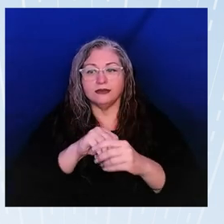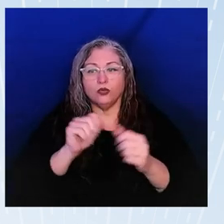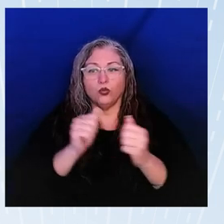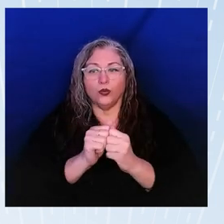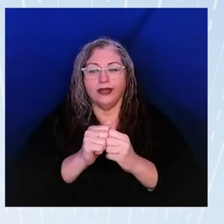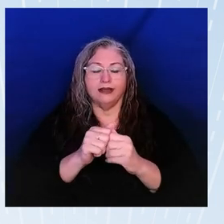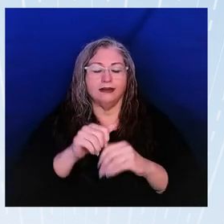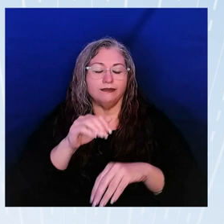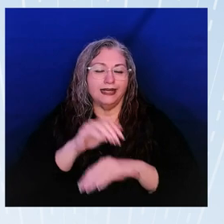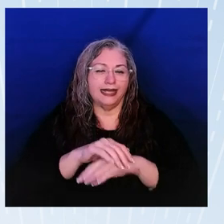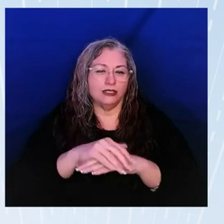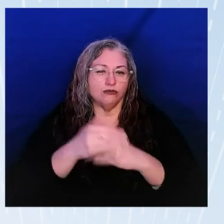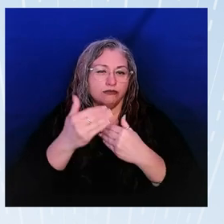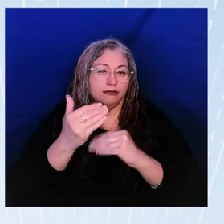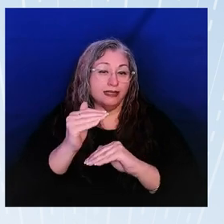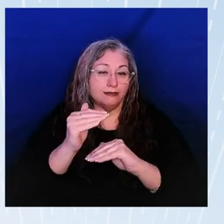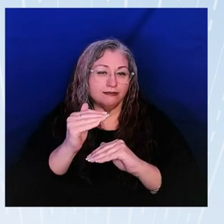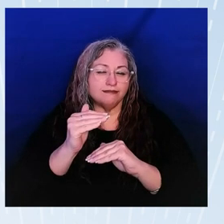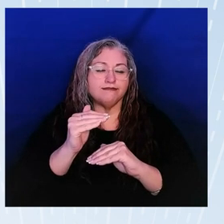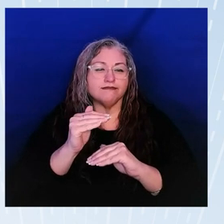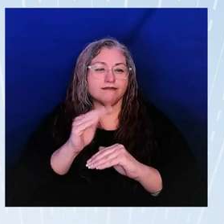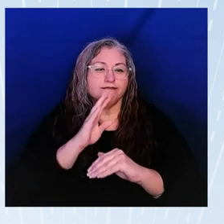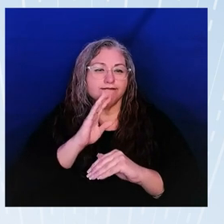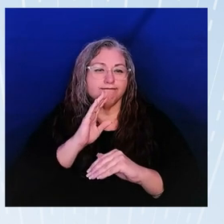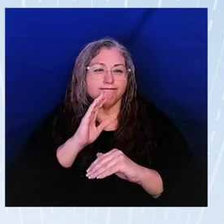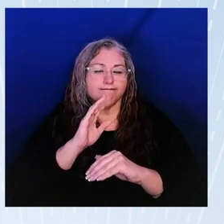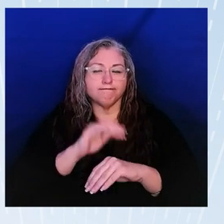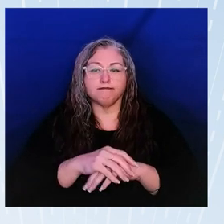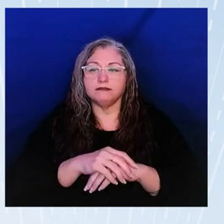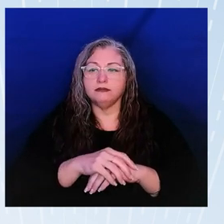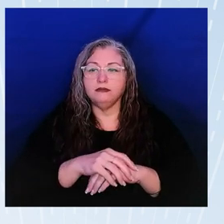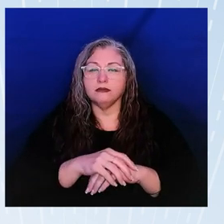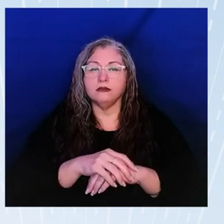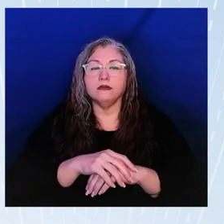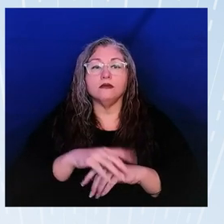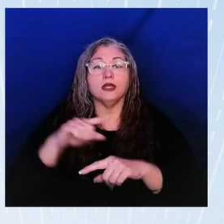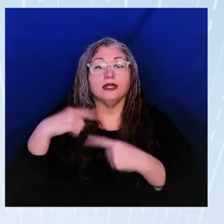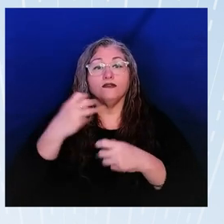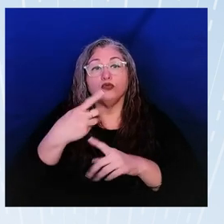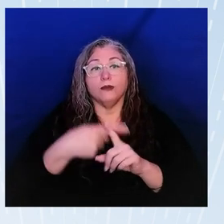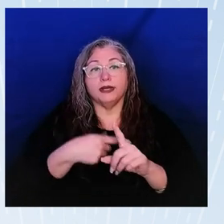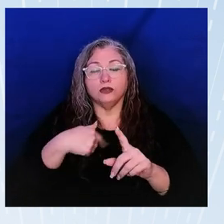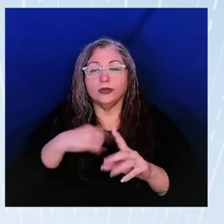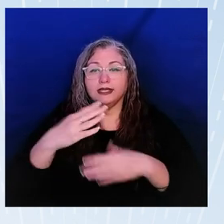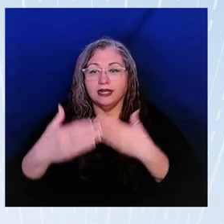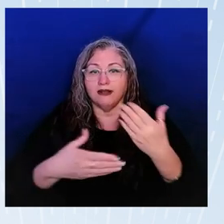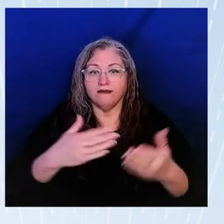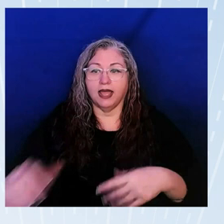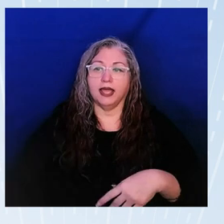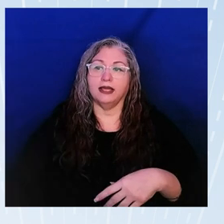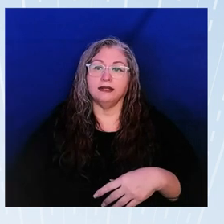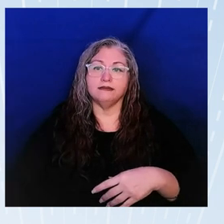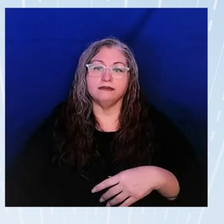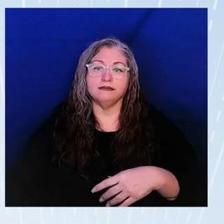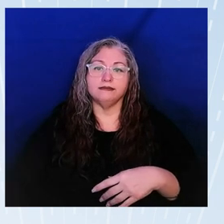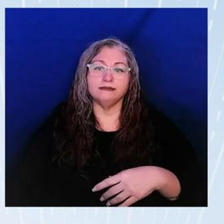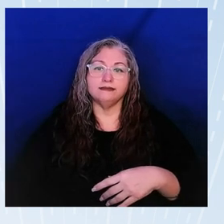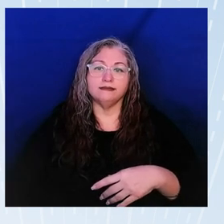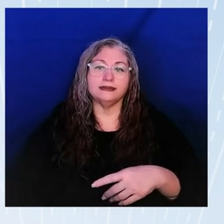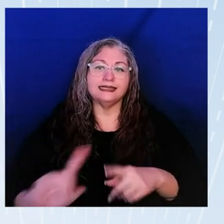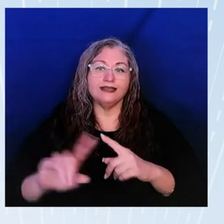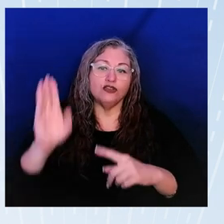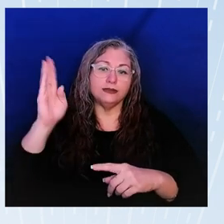proficient populations. And during the past few months, we've invited speakers and subject